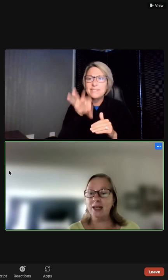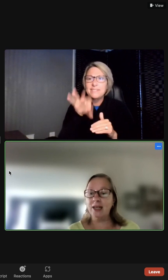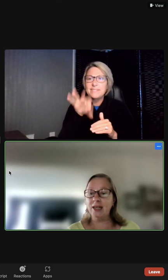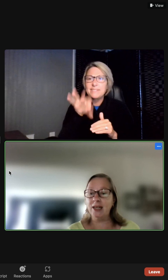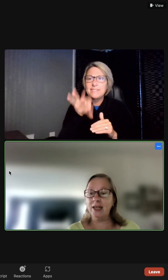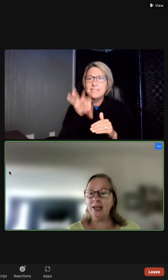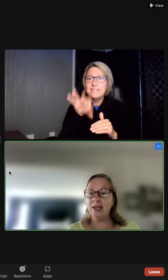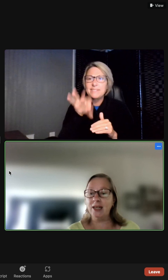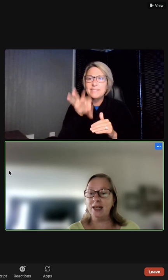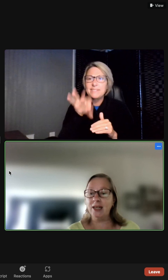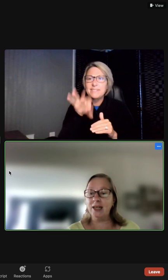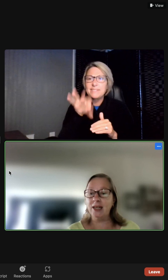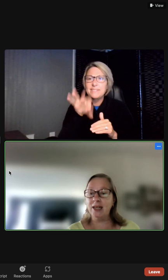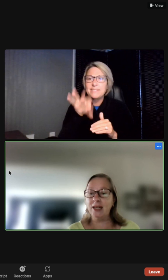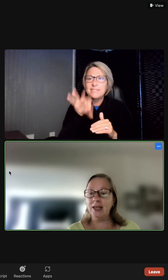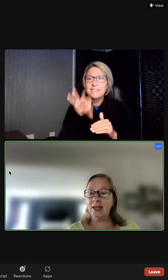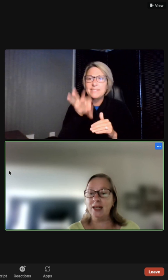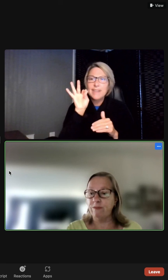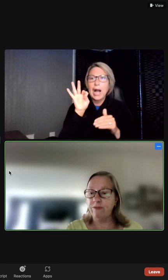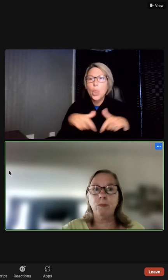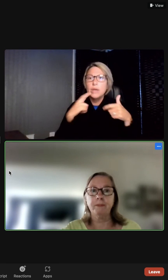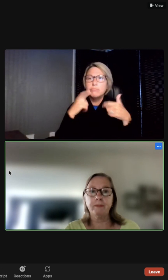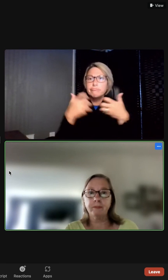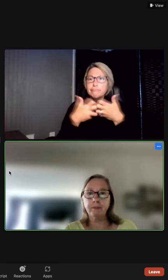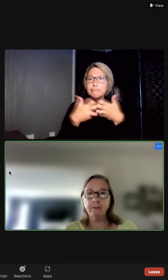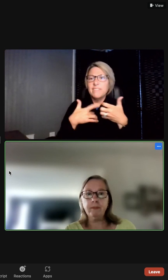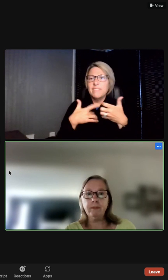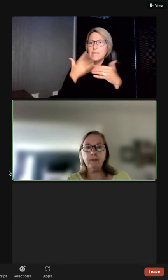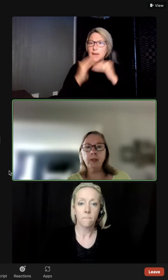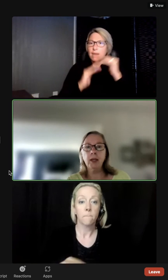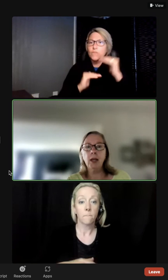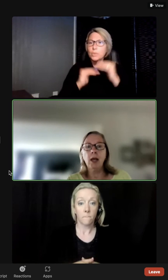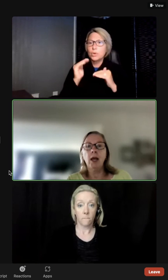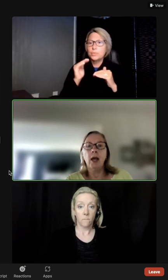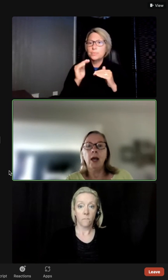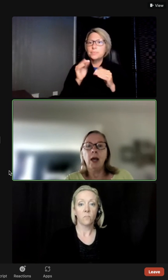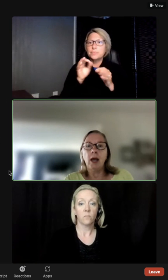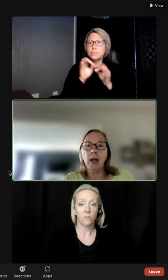socks that makes it, that they feel comfortable in.